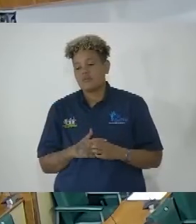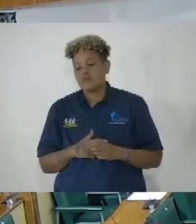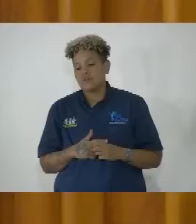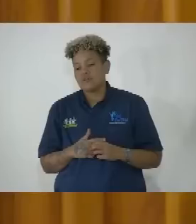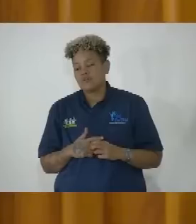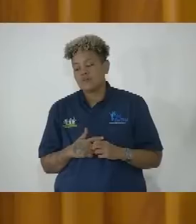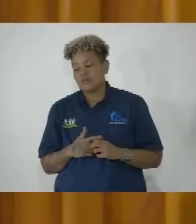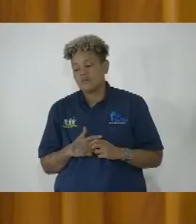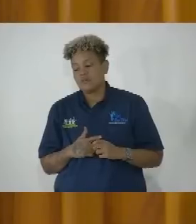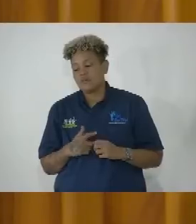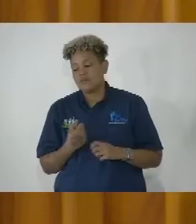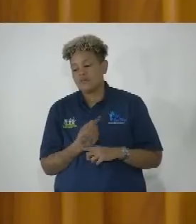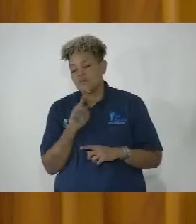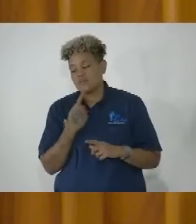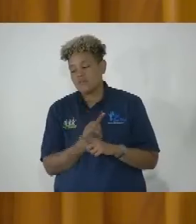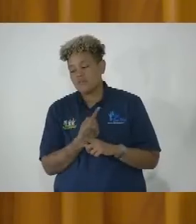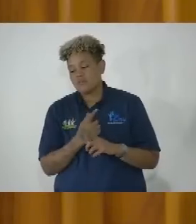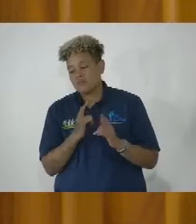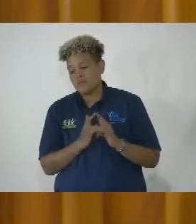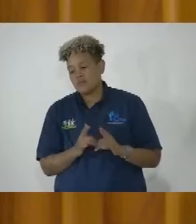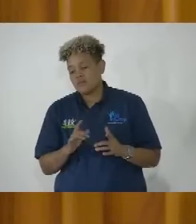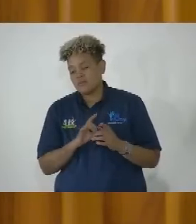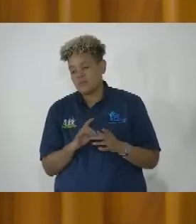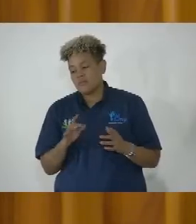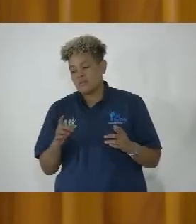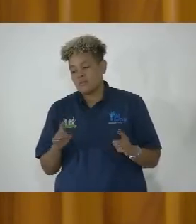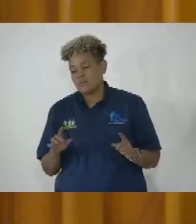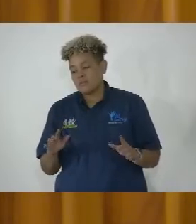could make the appropriate adjustment.